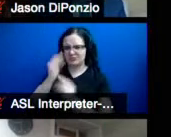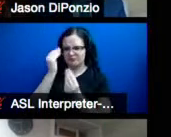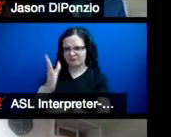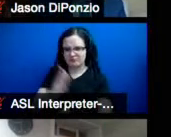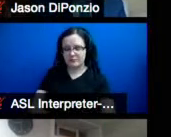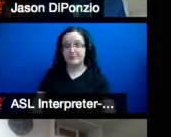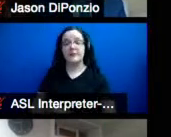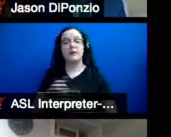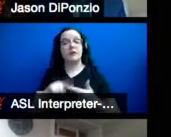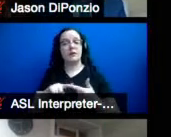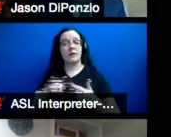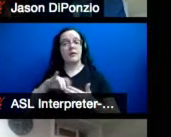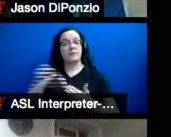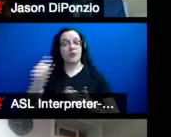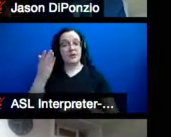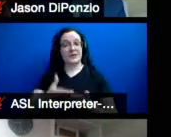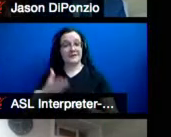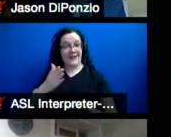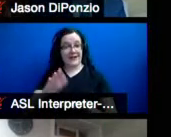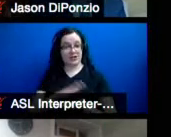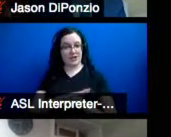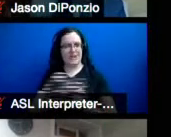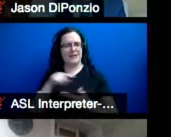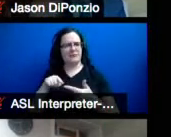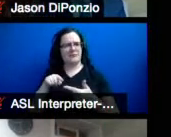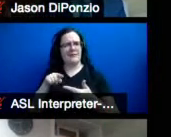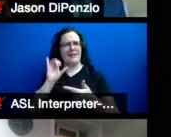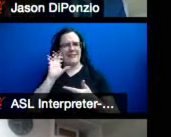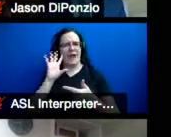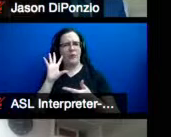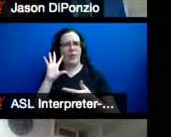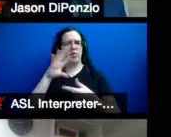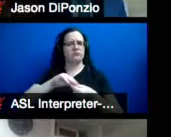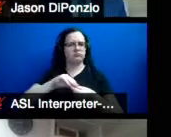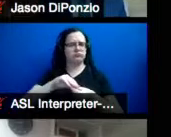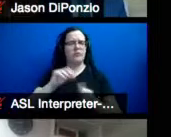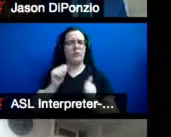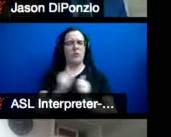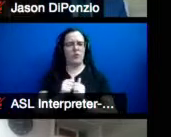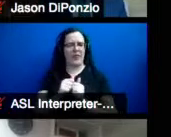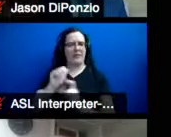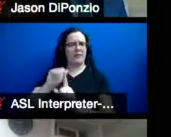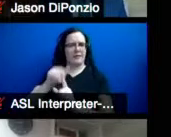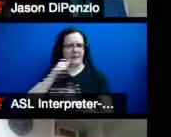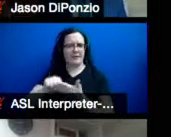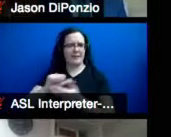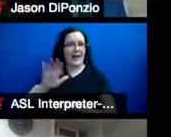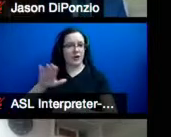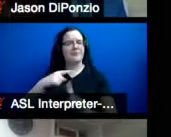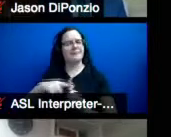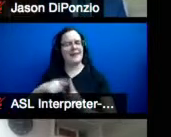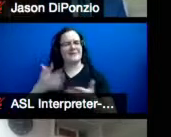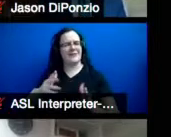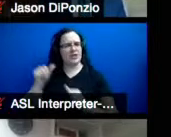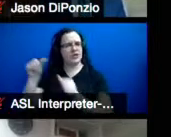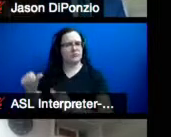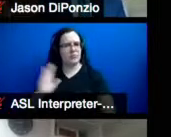fact sheet, which will accompany the notification letters and can also be found on our website, field